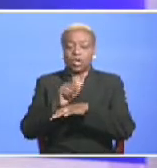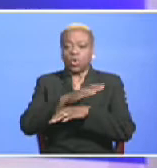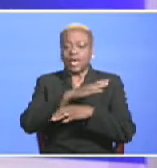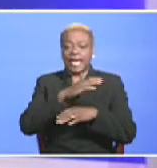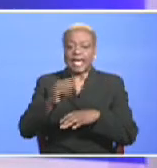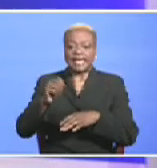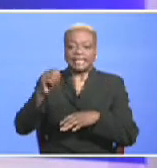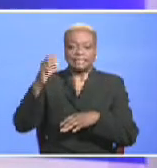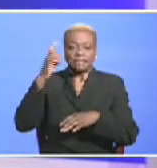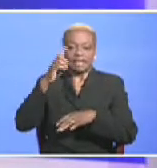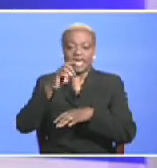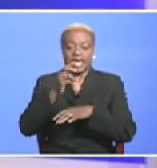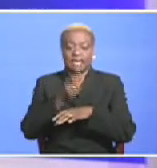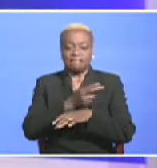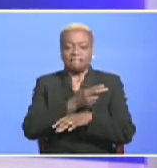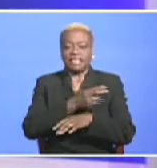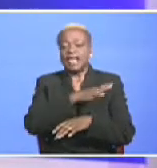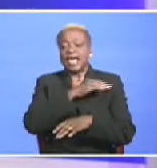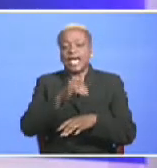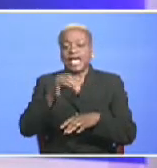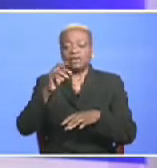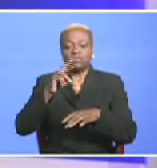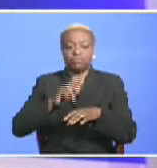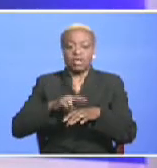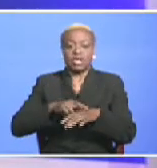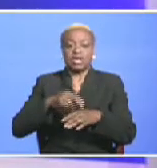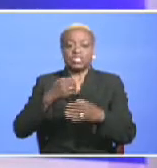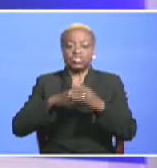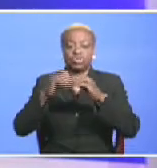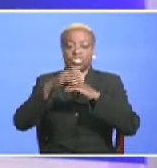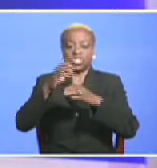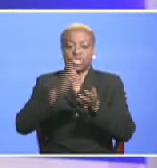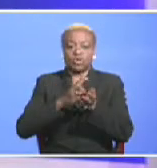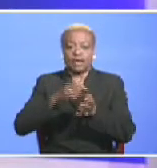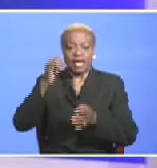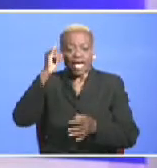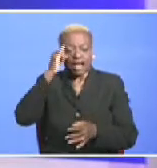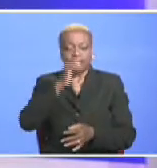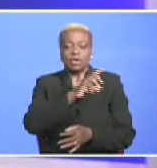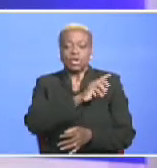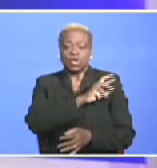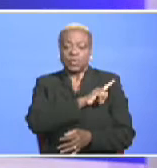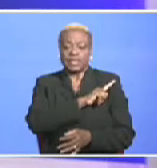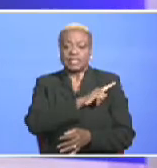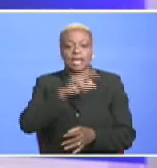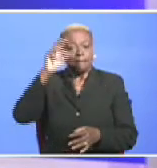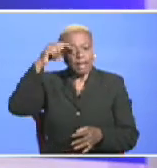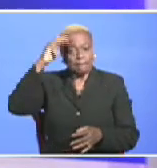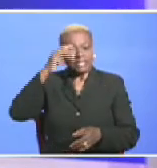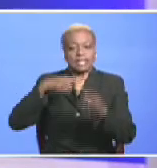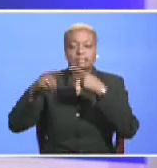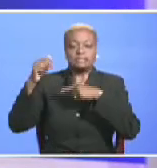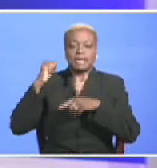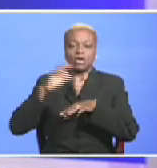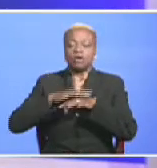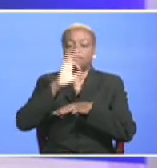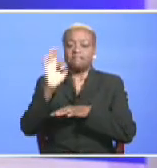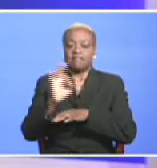Disaster Preparedness, Management, and Reconstruction, the Honorable Iram Lewis. The Prime Minister returns to the capital